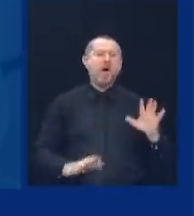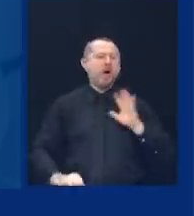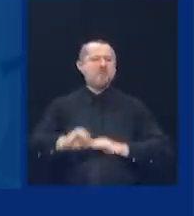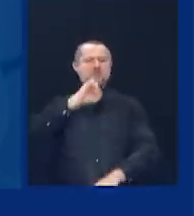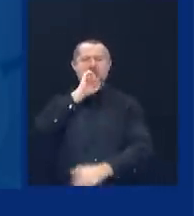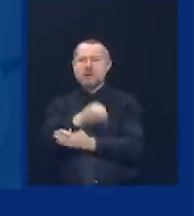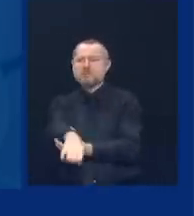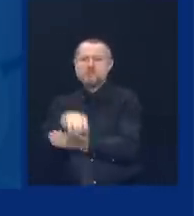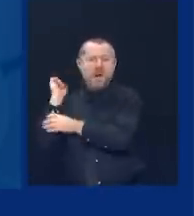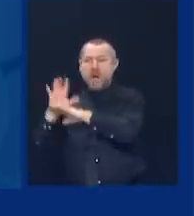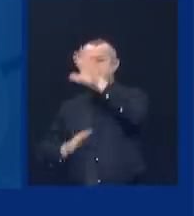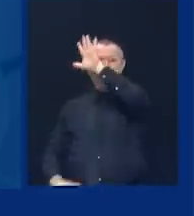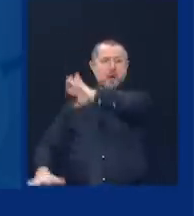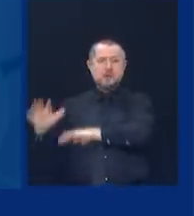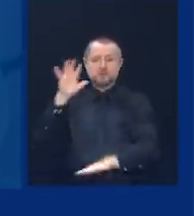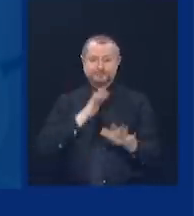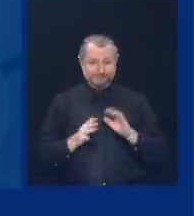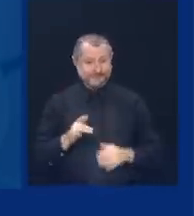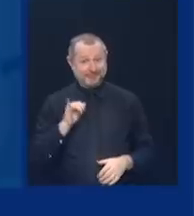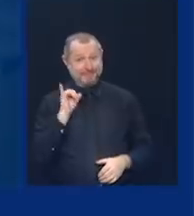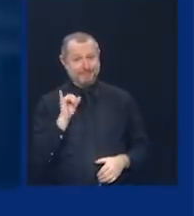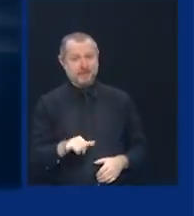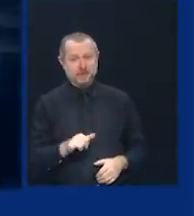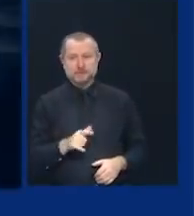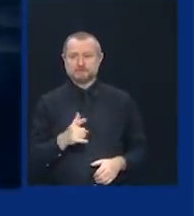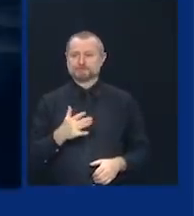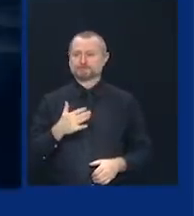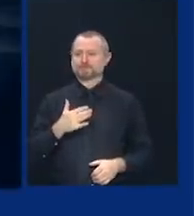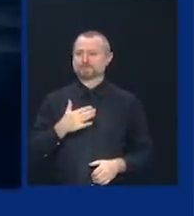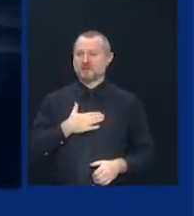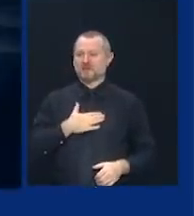It's my theory. So it's just personal opinion.